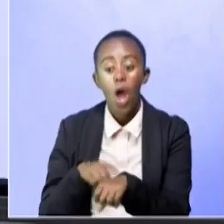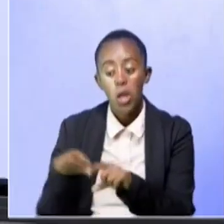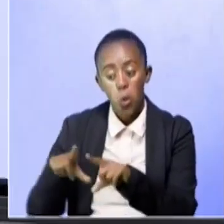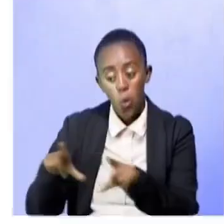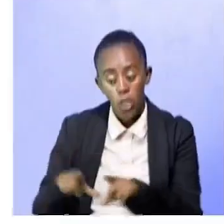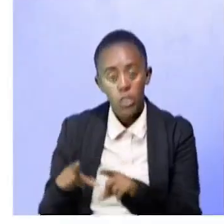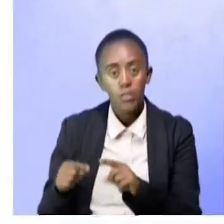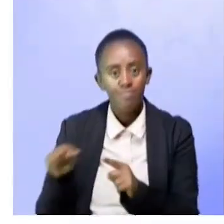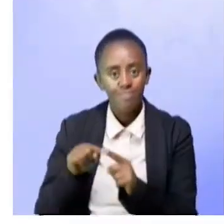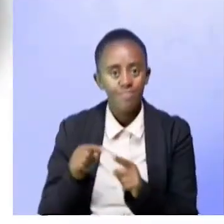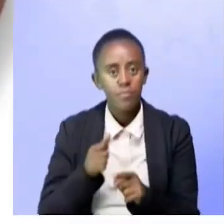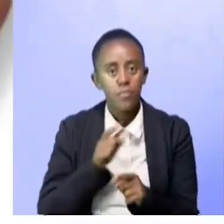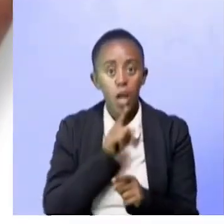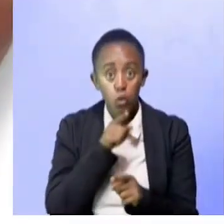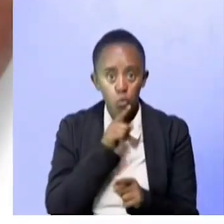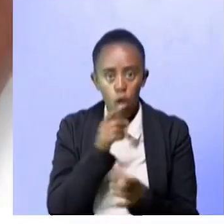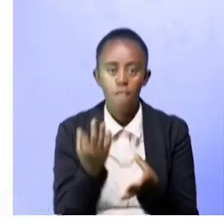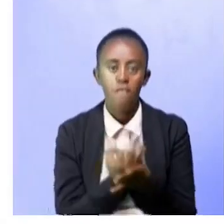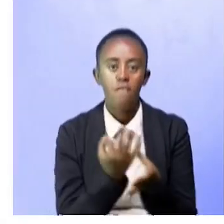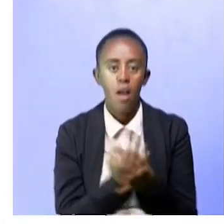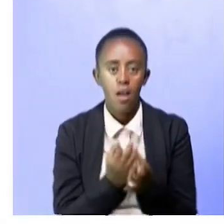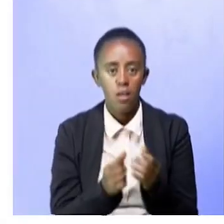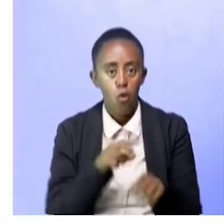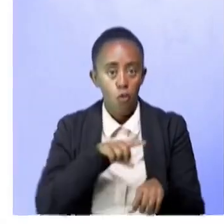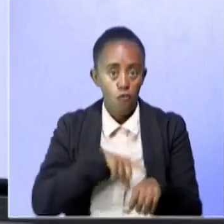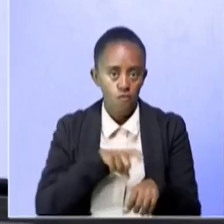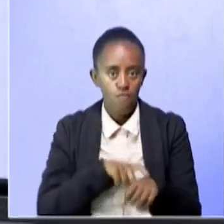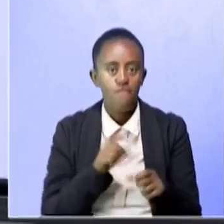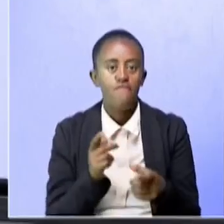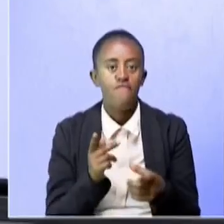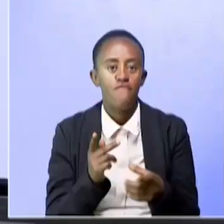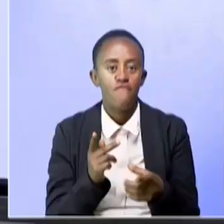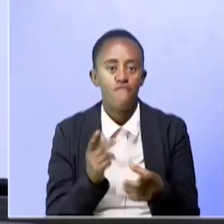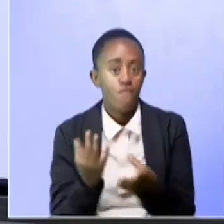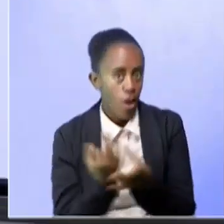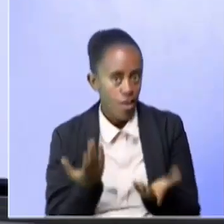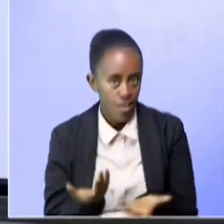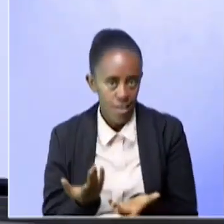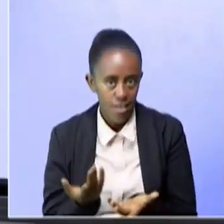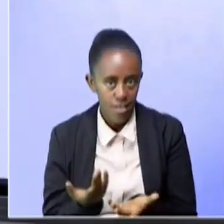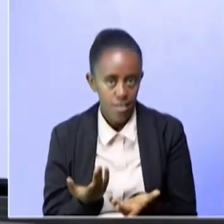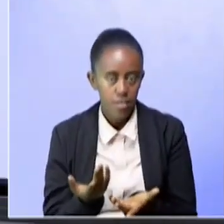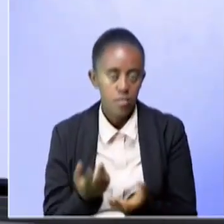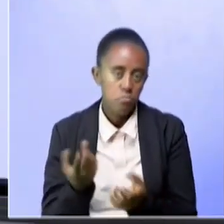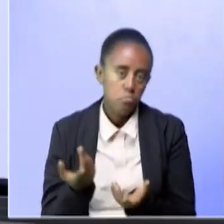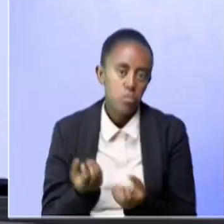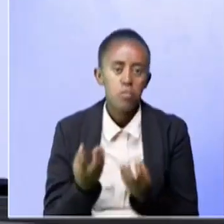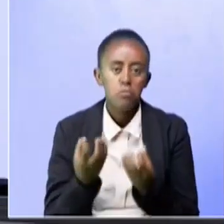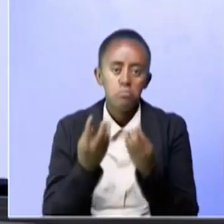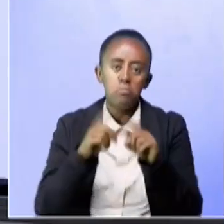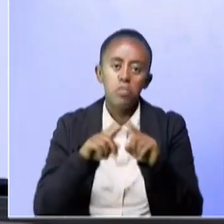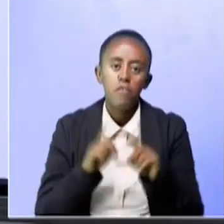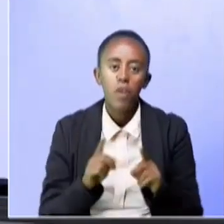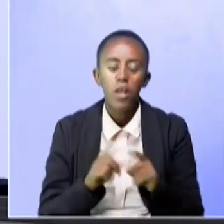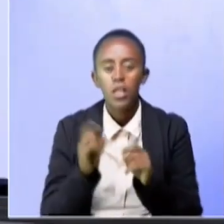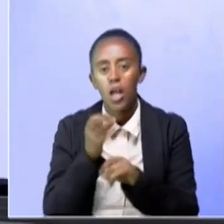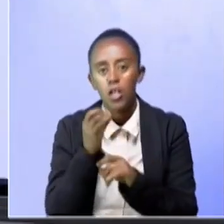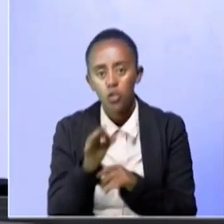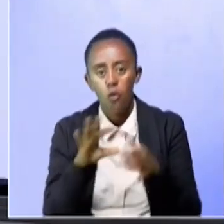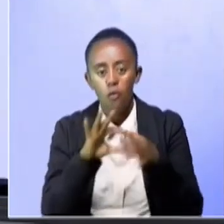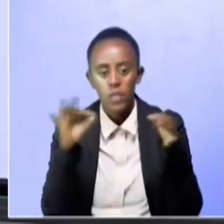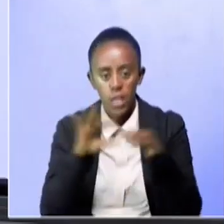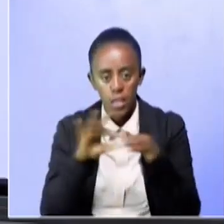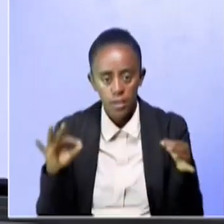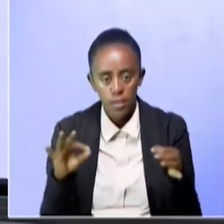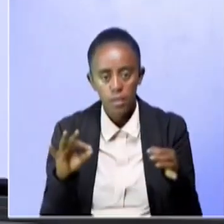to the actual file. You are going to write different kinds of sentences,